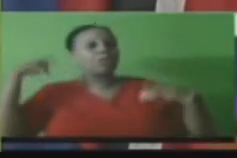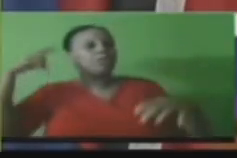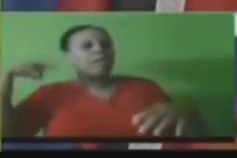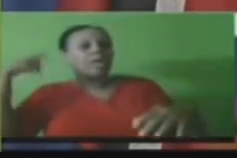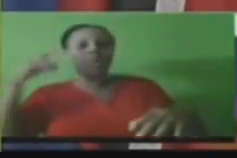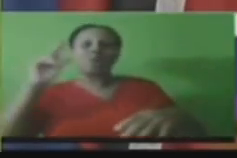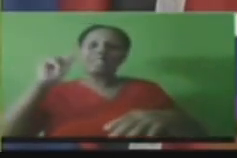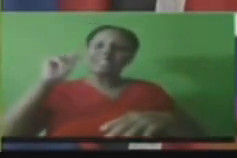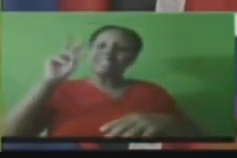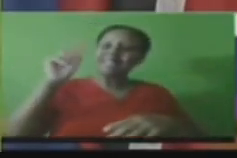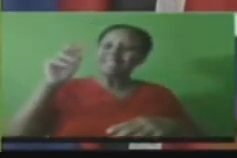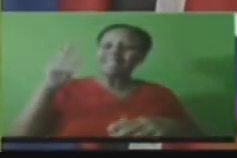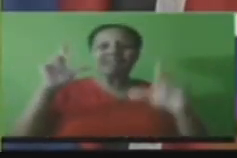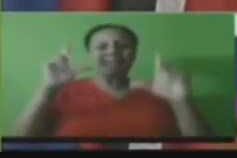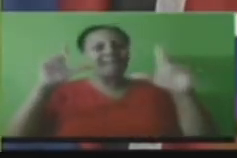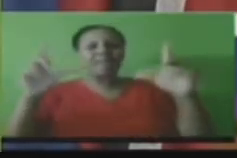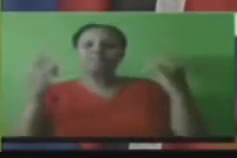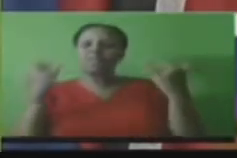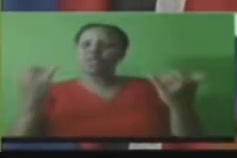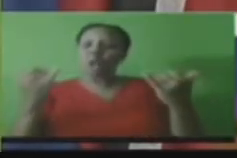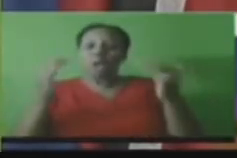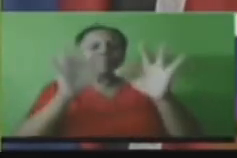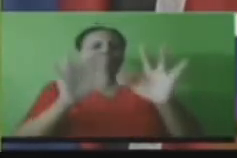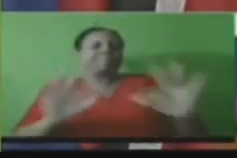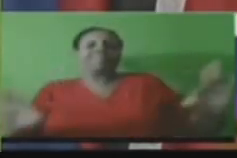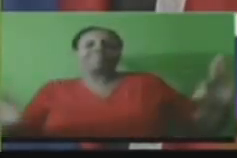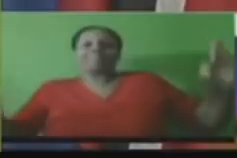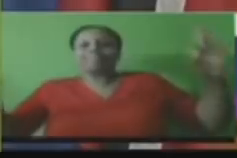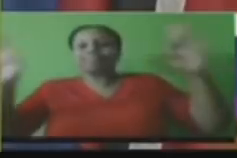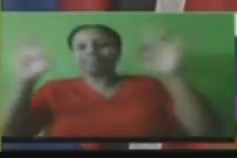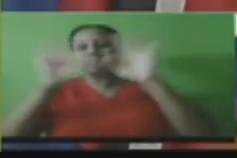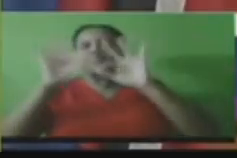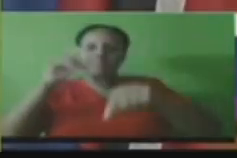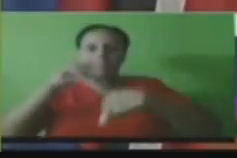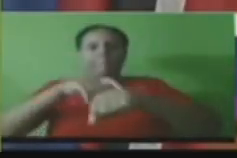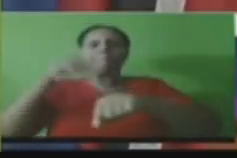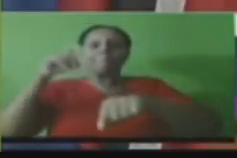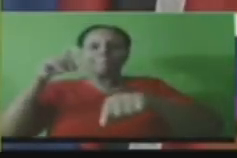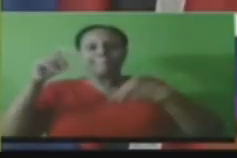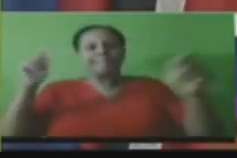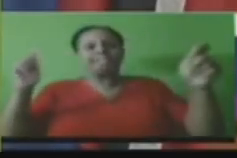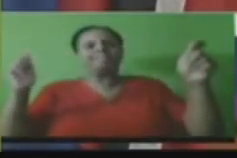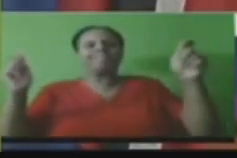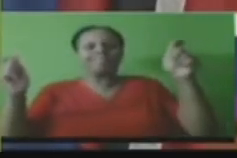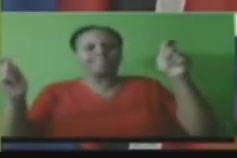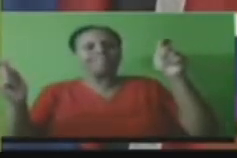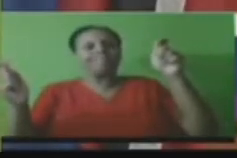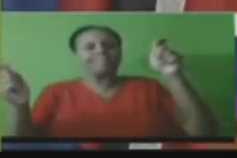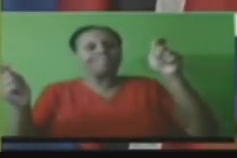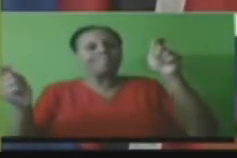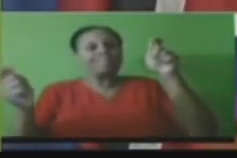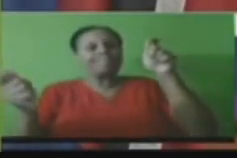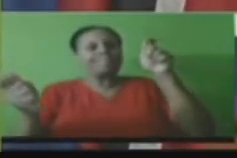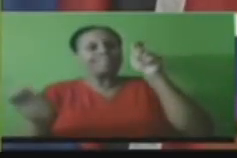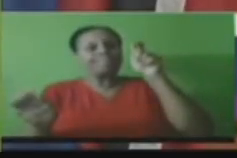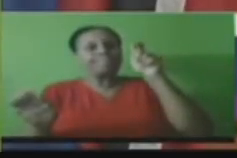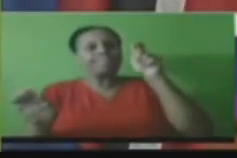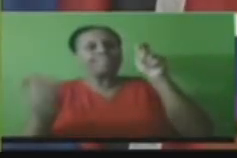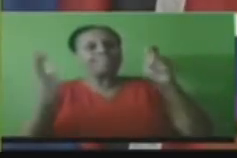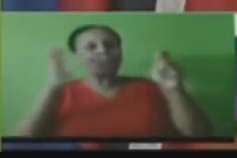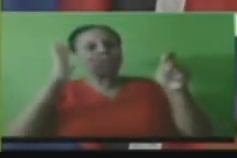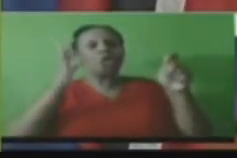times. We are at a position where we are all going to be presented with the